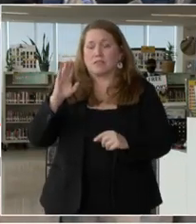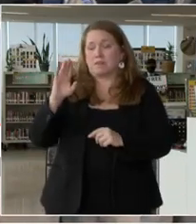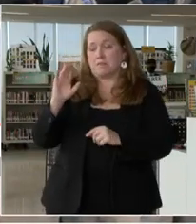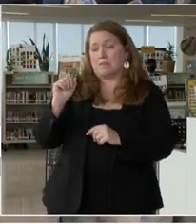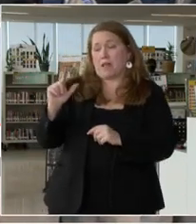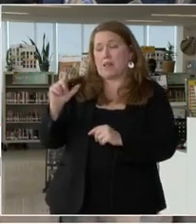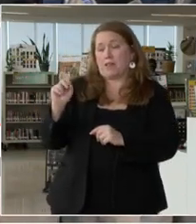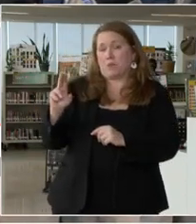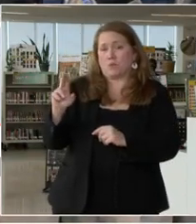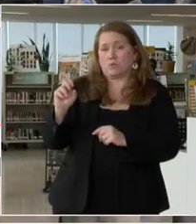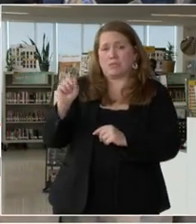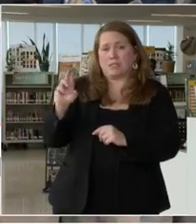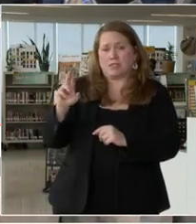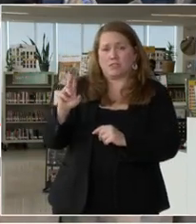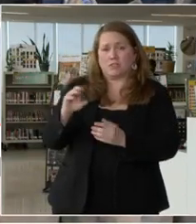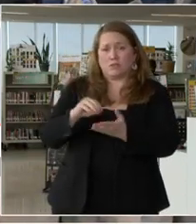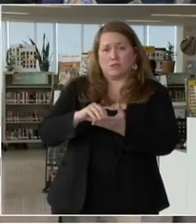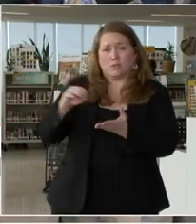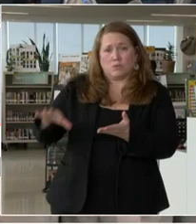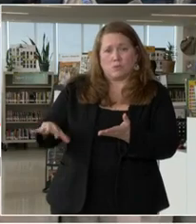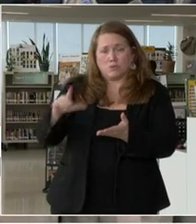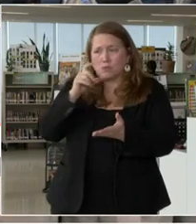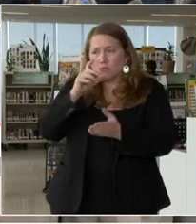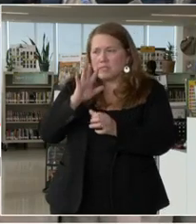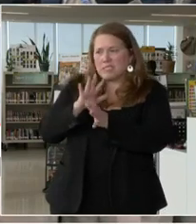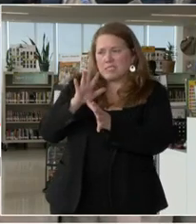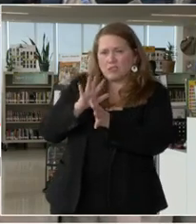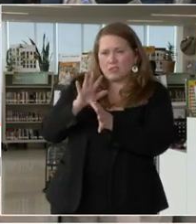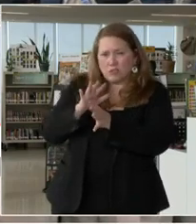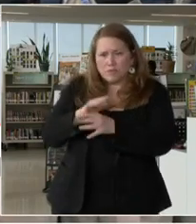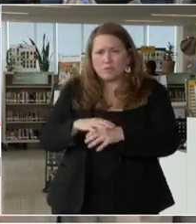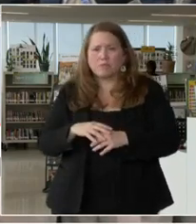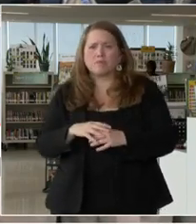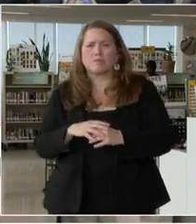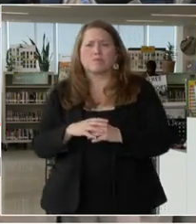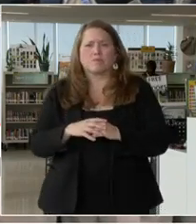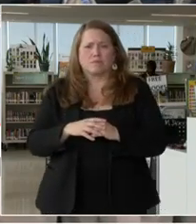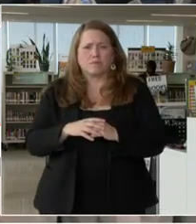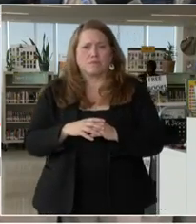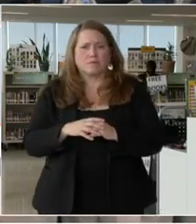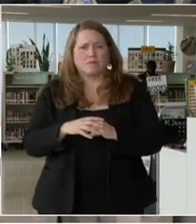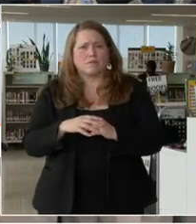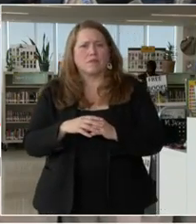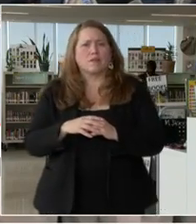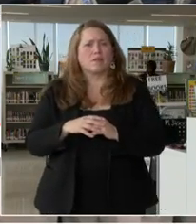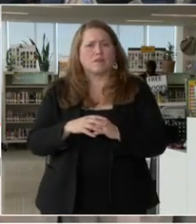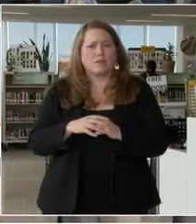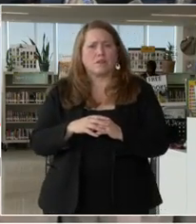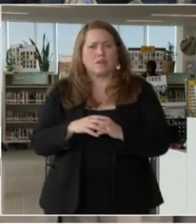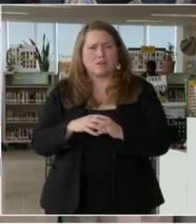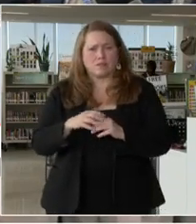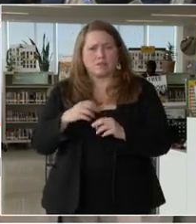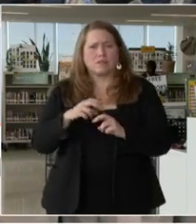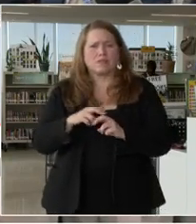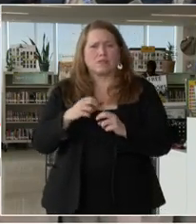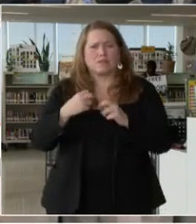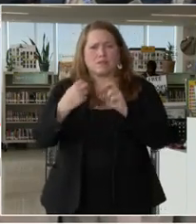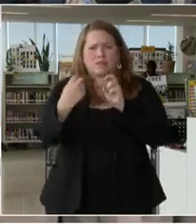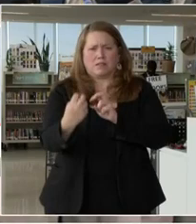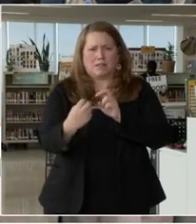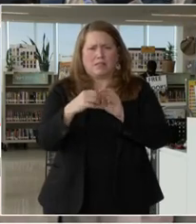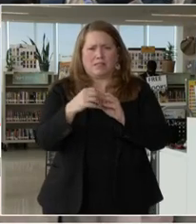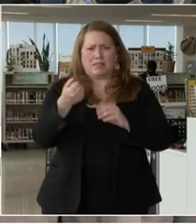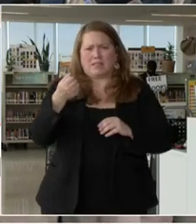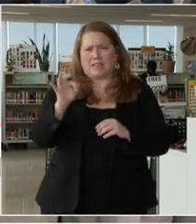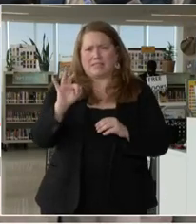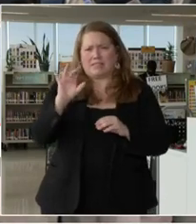who are interested in becoming future police officers. But when I sat in your seats back in